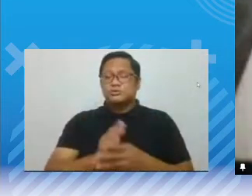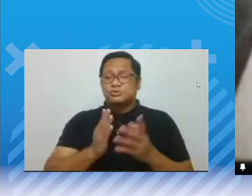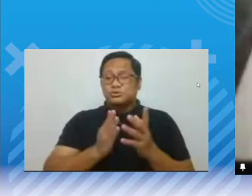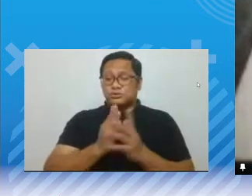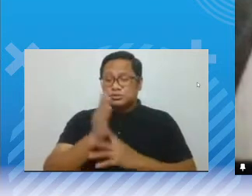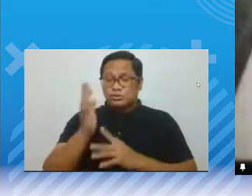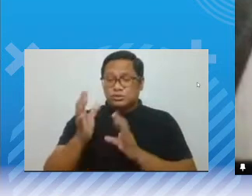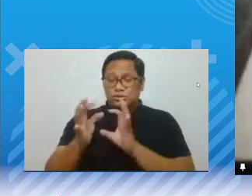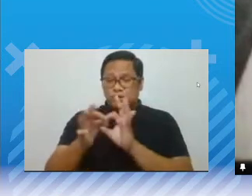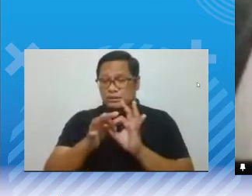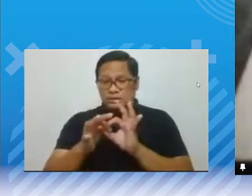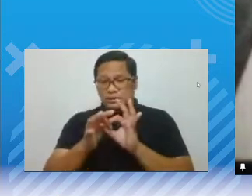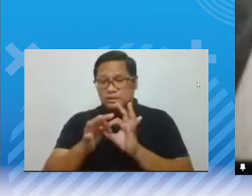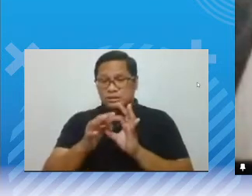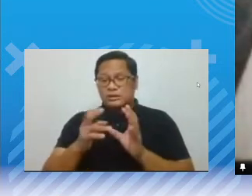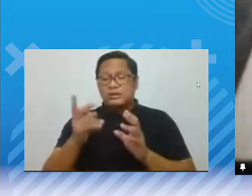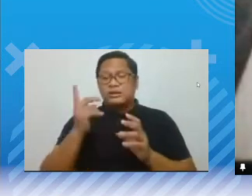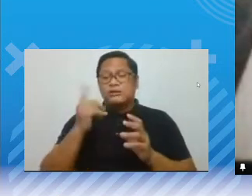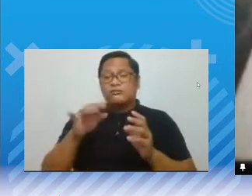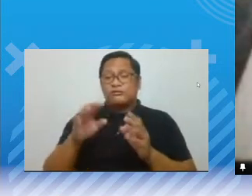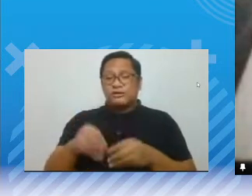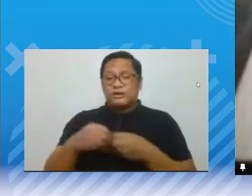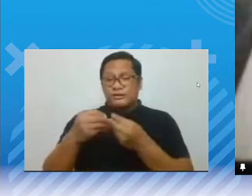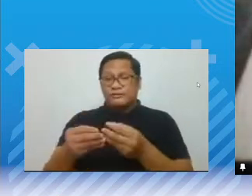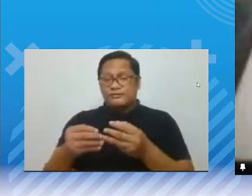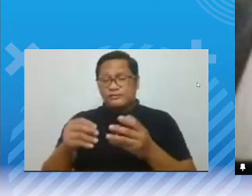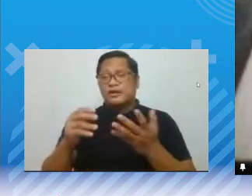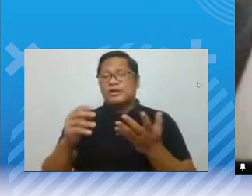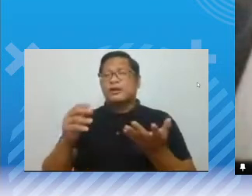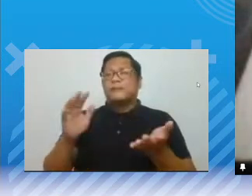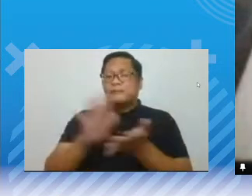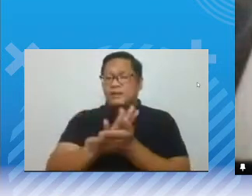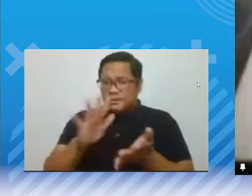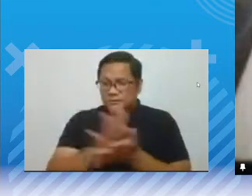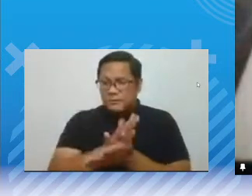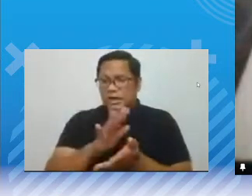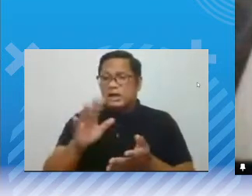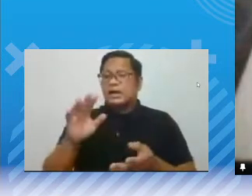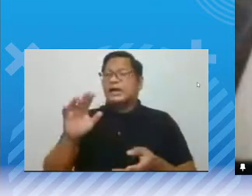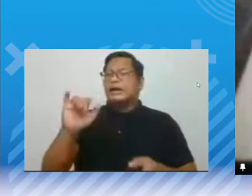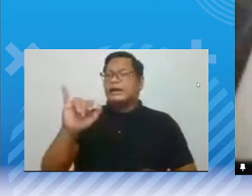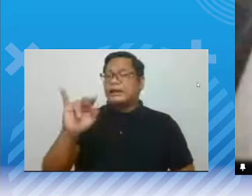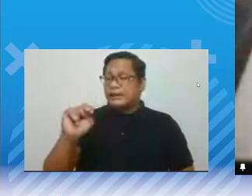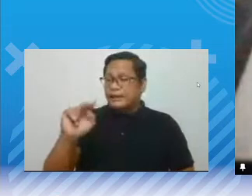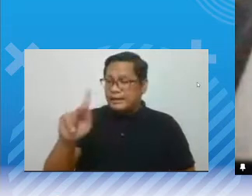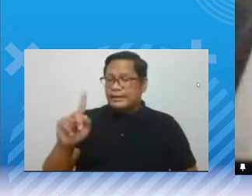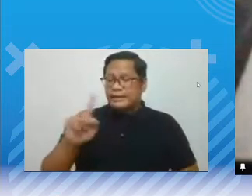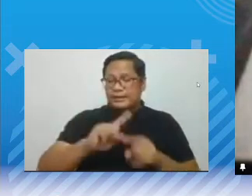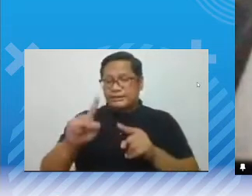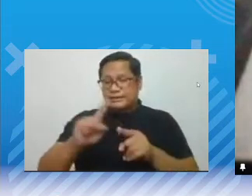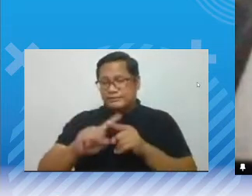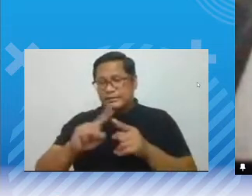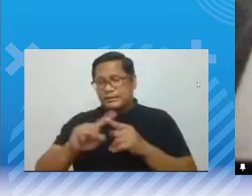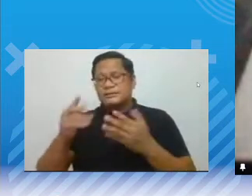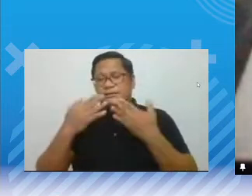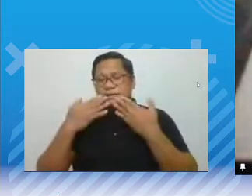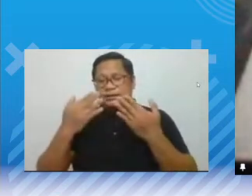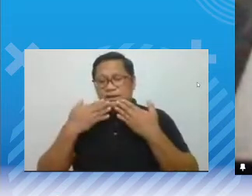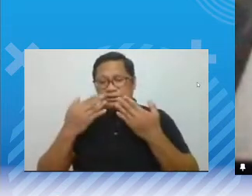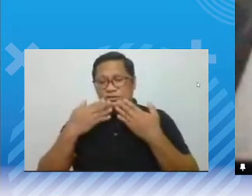donating A4 bond papers, inks, and other printing paraphernalia. Thank you so much to all of you.